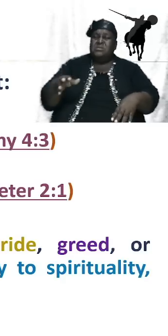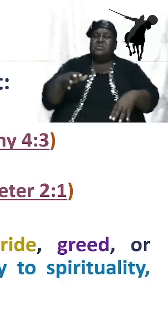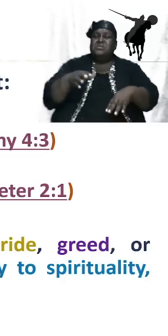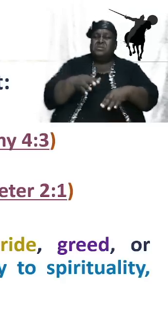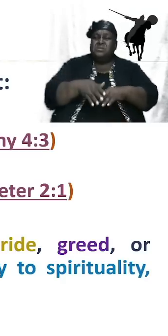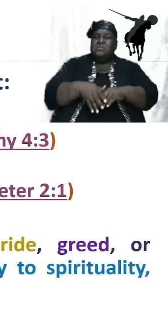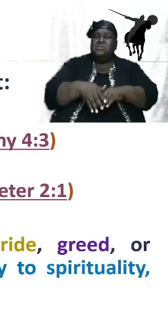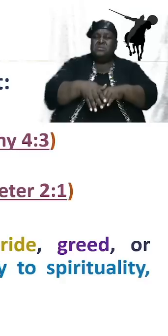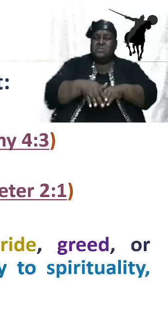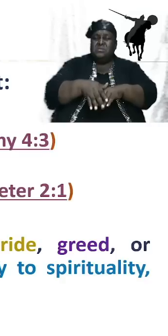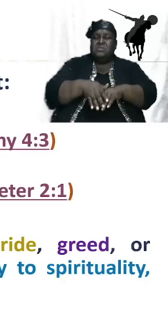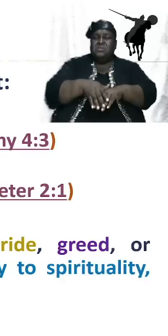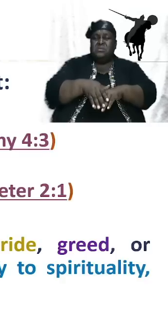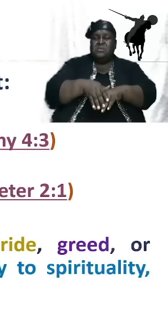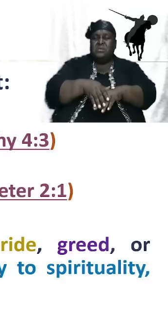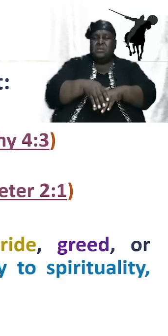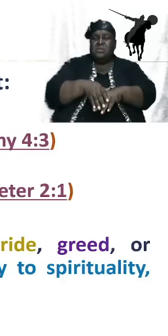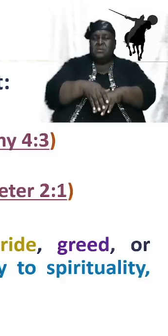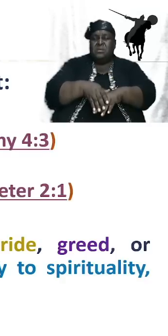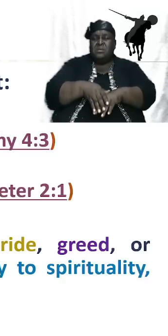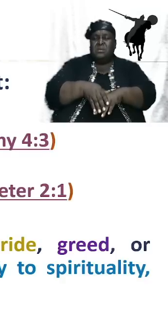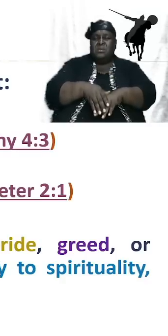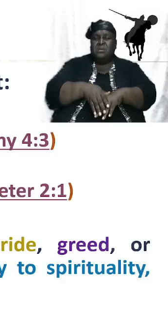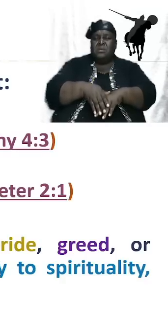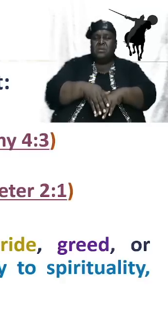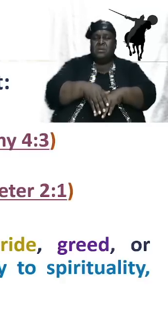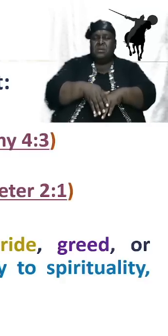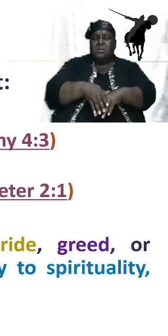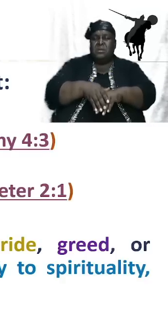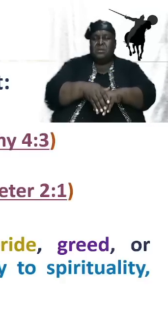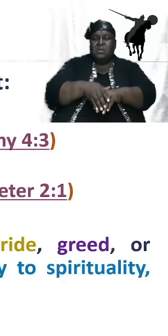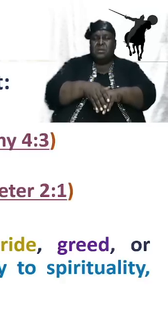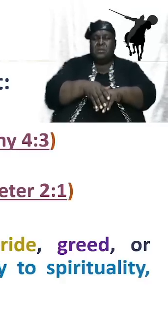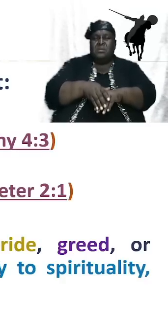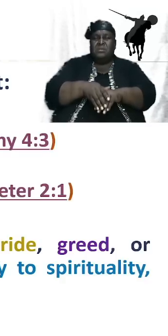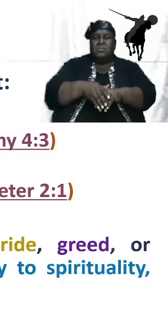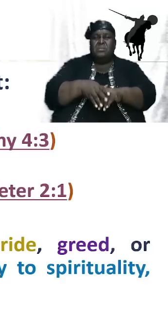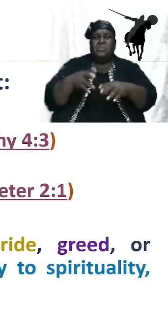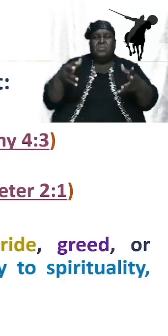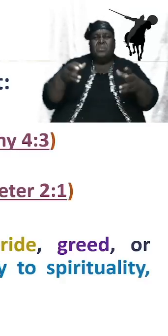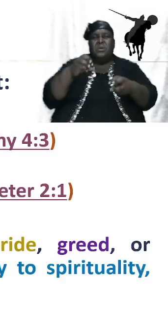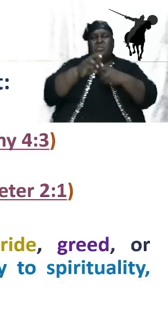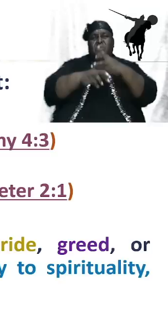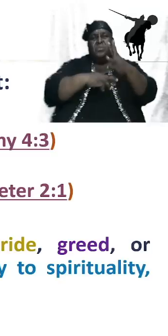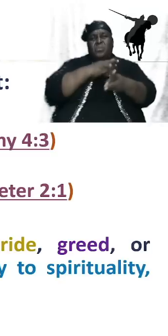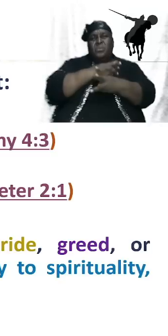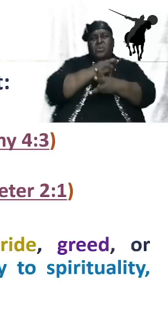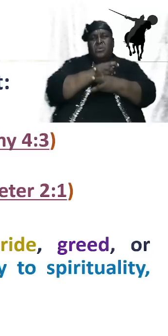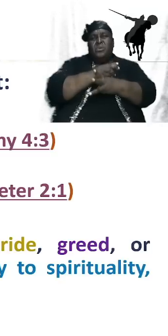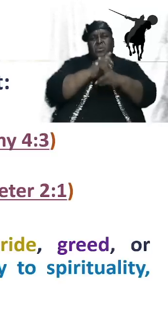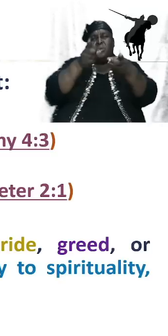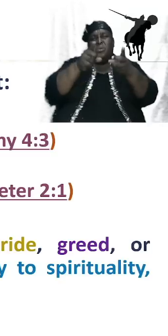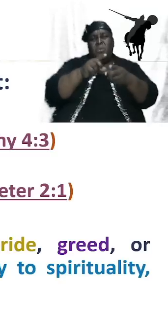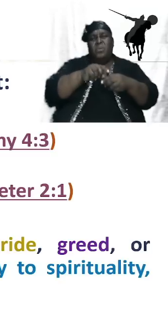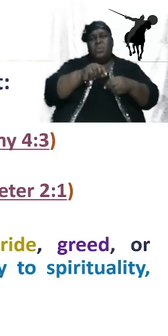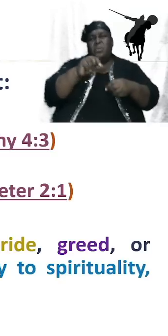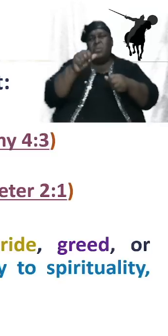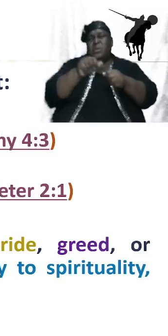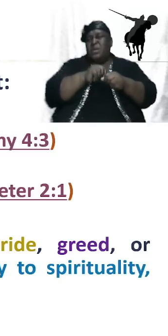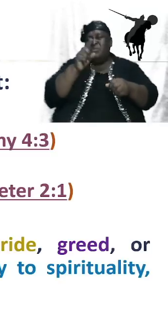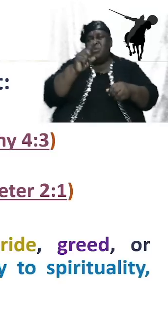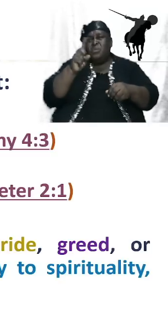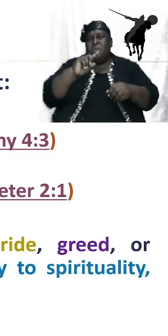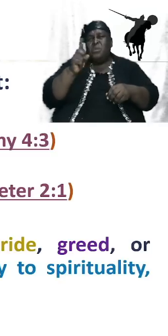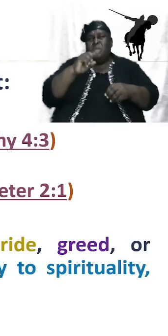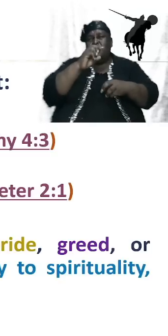infiltrating the apostolic body because people want to do everything that the world does. They want to go everywhere that the world goes. Amen. But at the same time, they want to